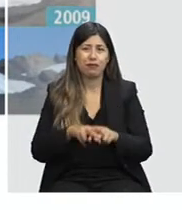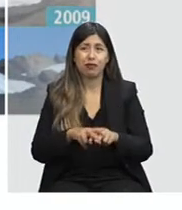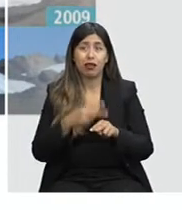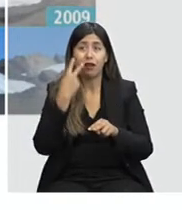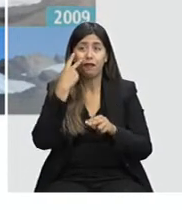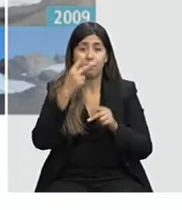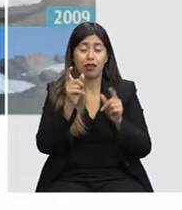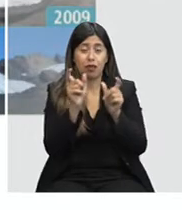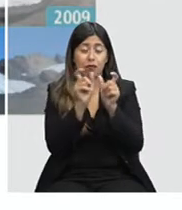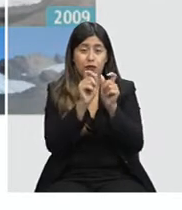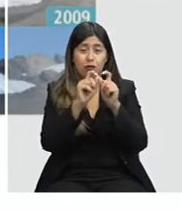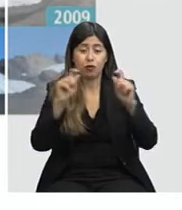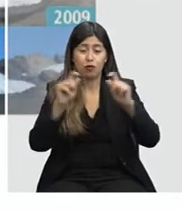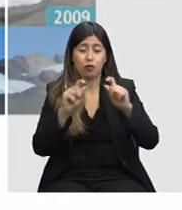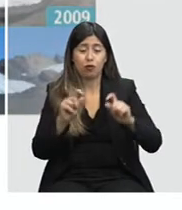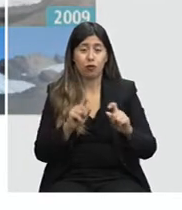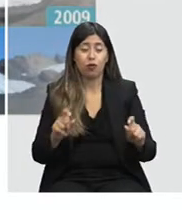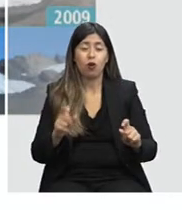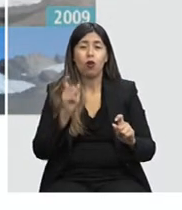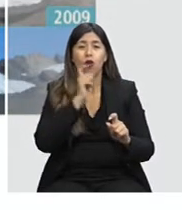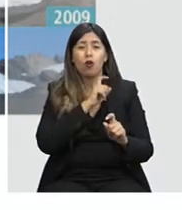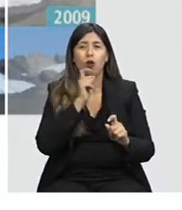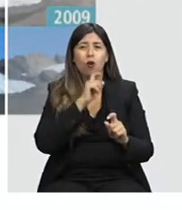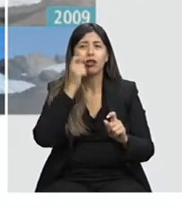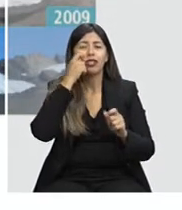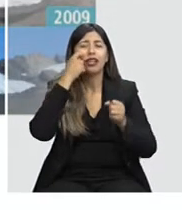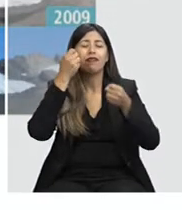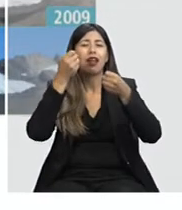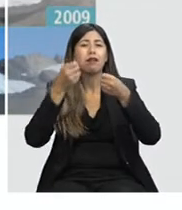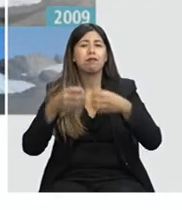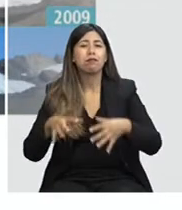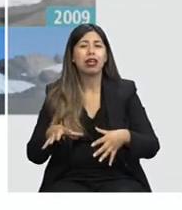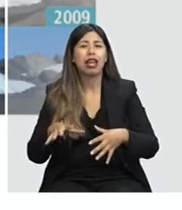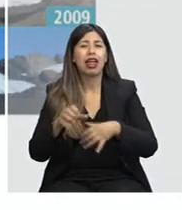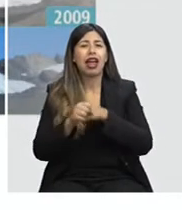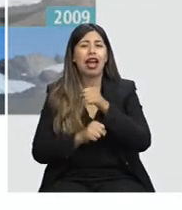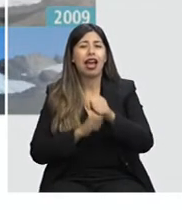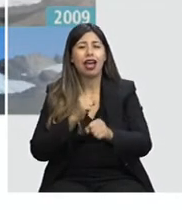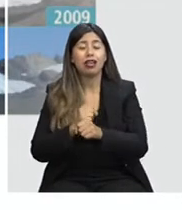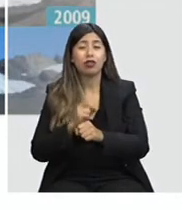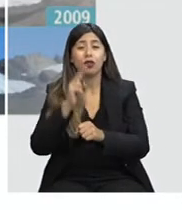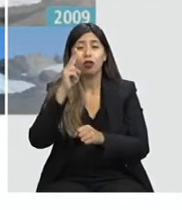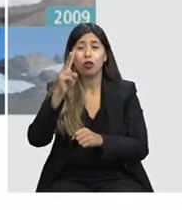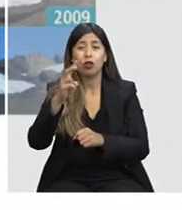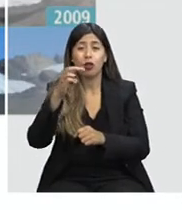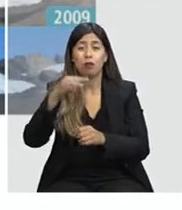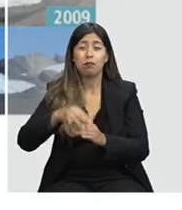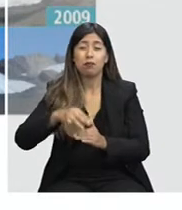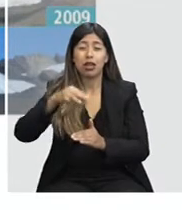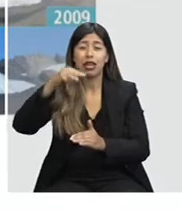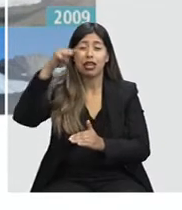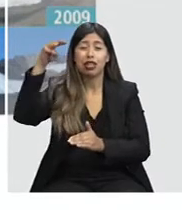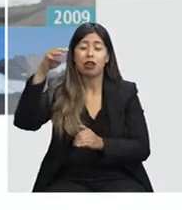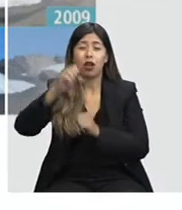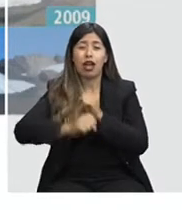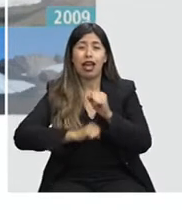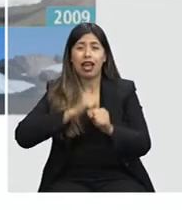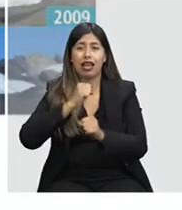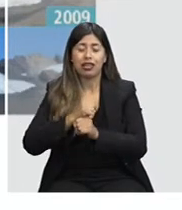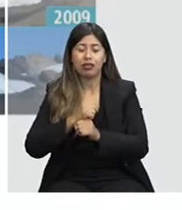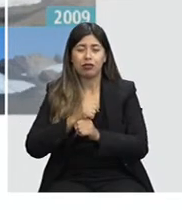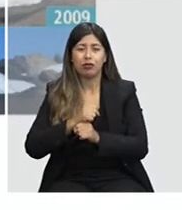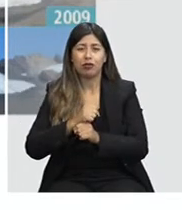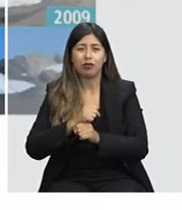ice that's being lost off these glaciers every year, from 2 meters a year in Patagonia right up to smaller amounts in the tropical Andes of Peru, but